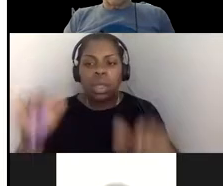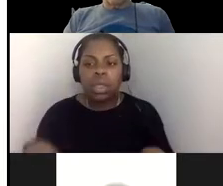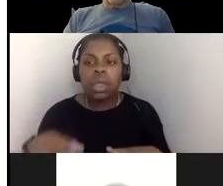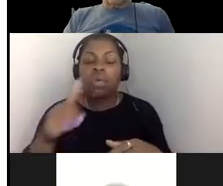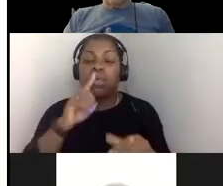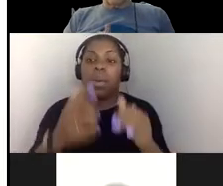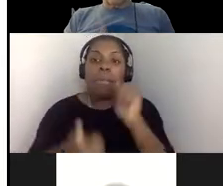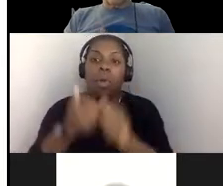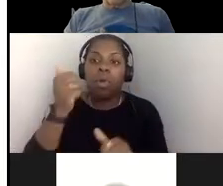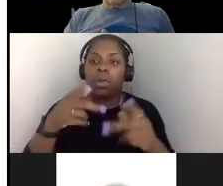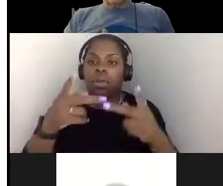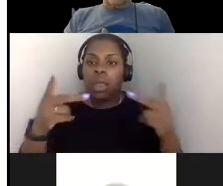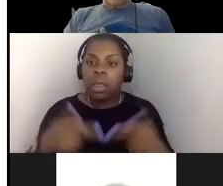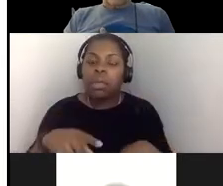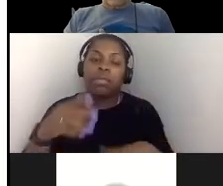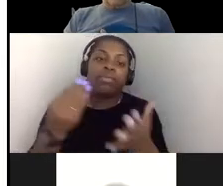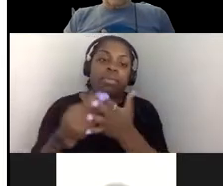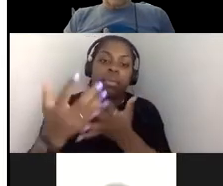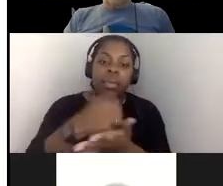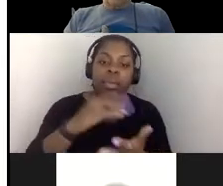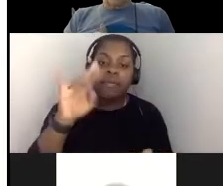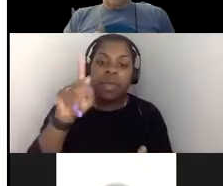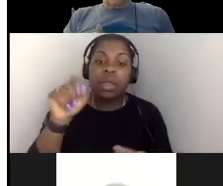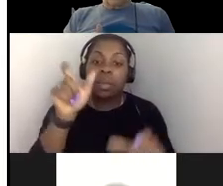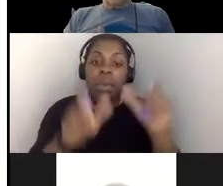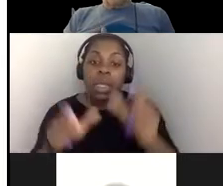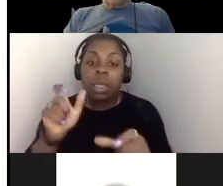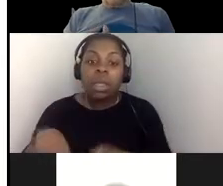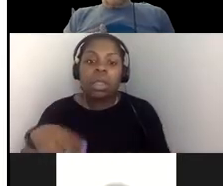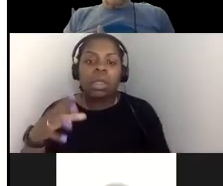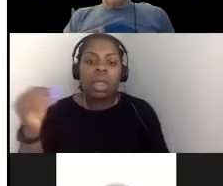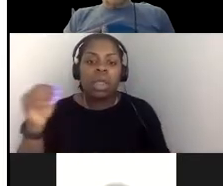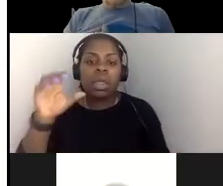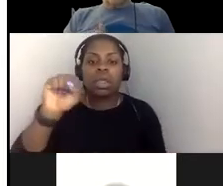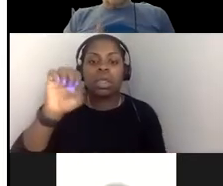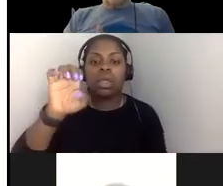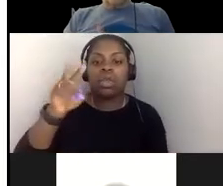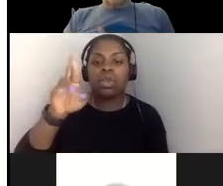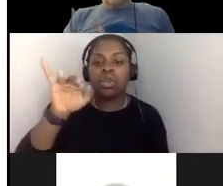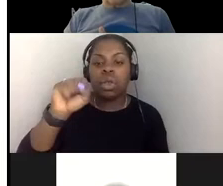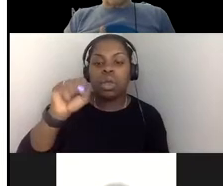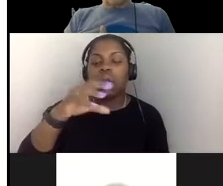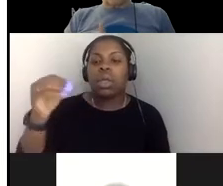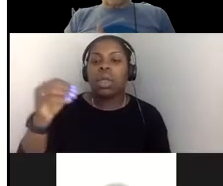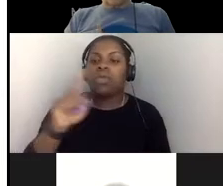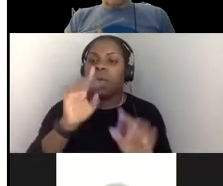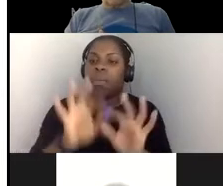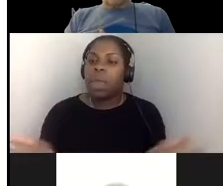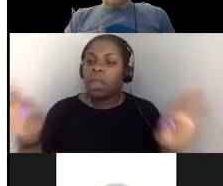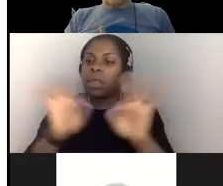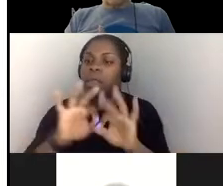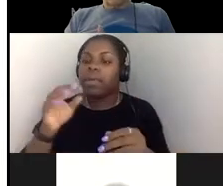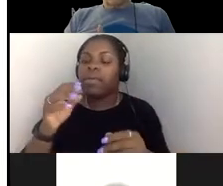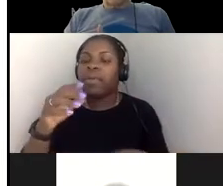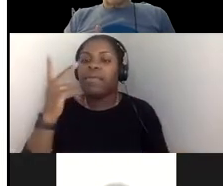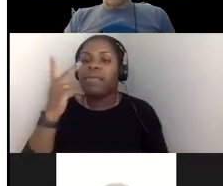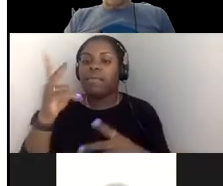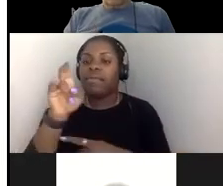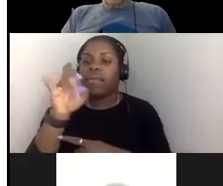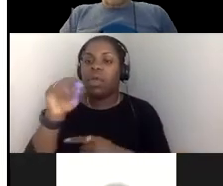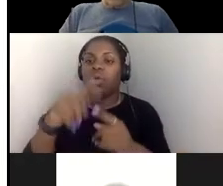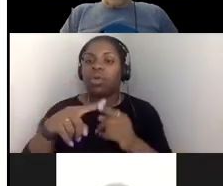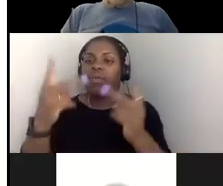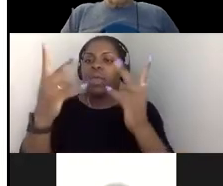player in prison phone systems and in prison video visitation systems.